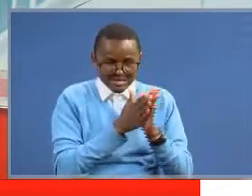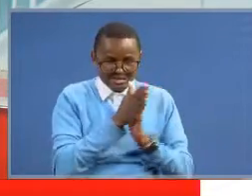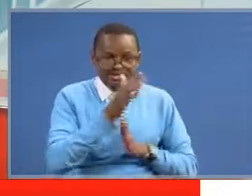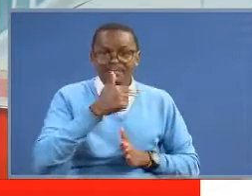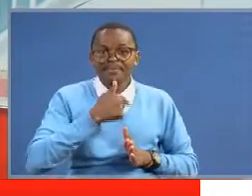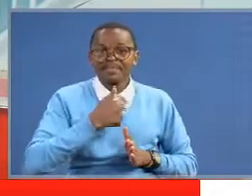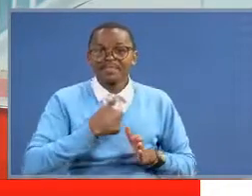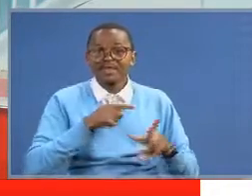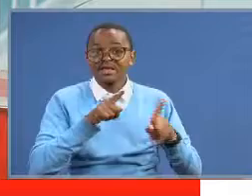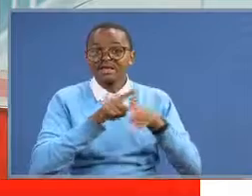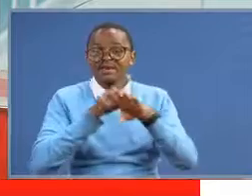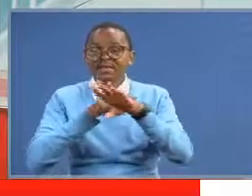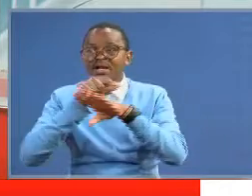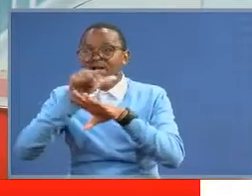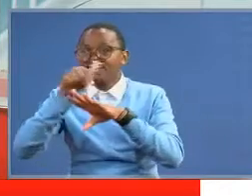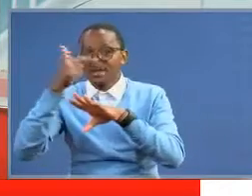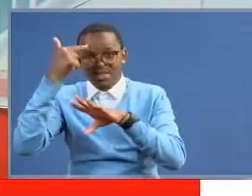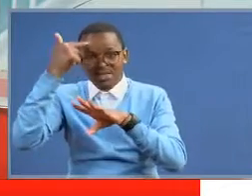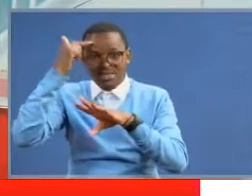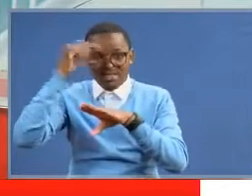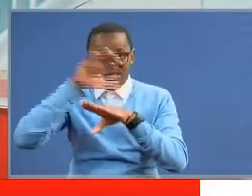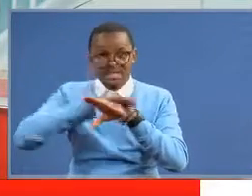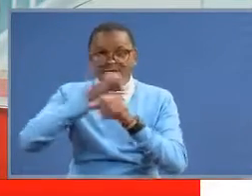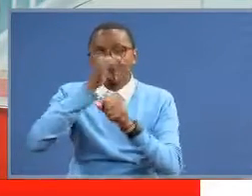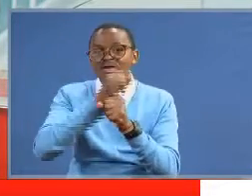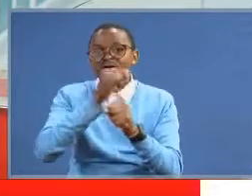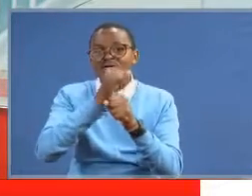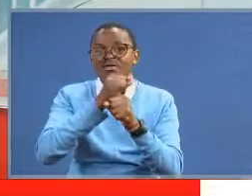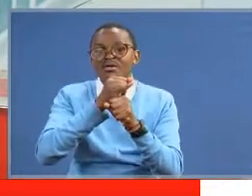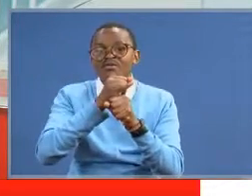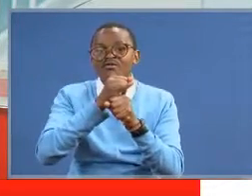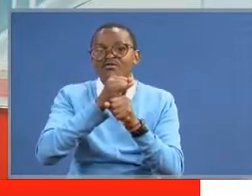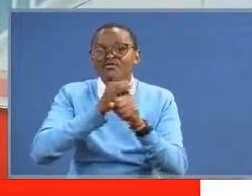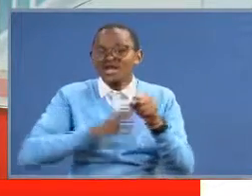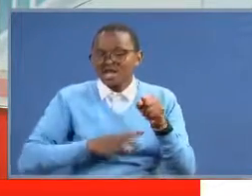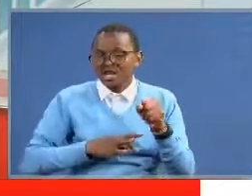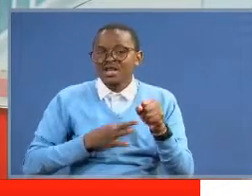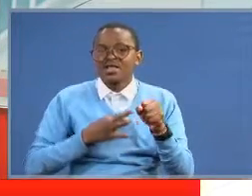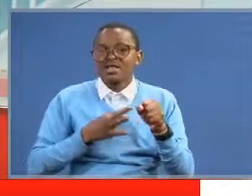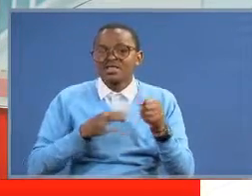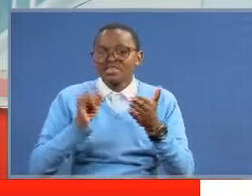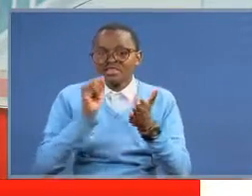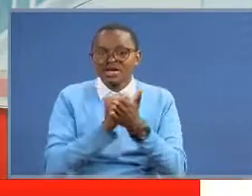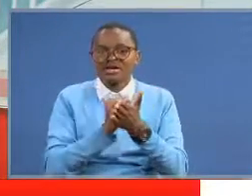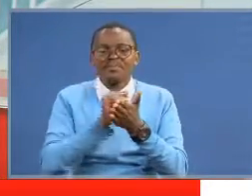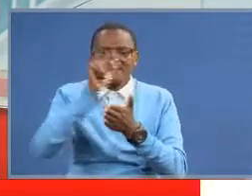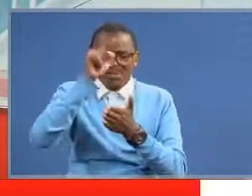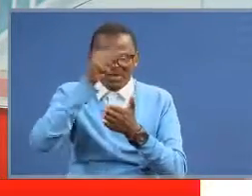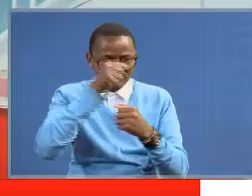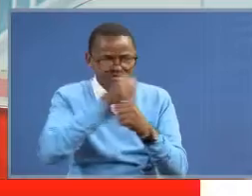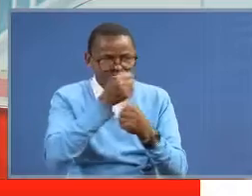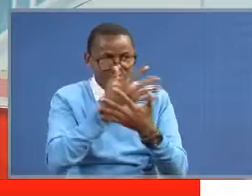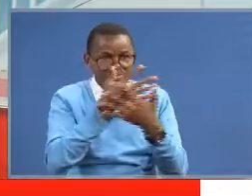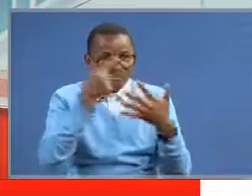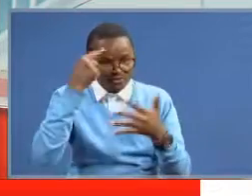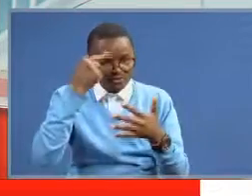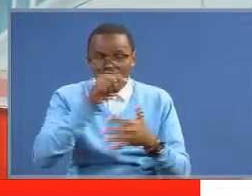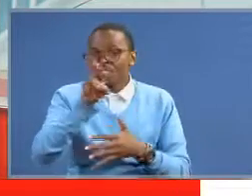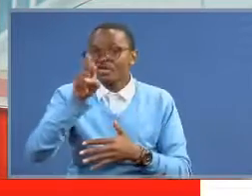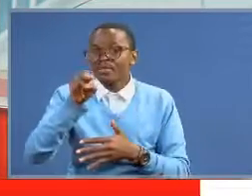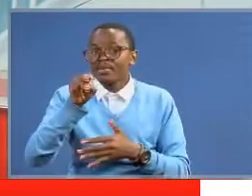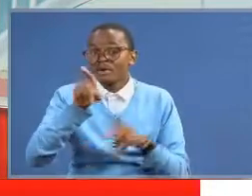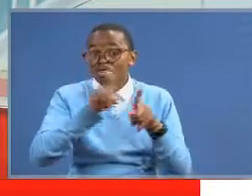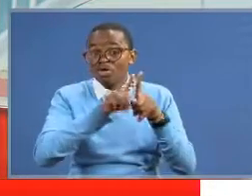me. Even at some point, I don't even think of getting a job. I just feel that I really need to do something for them so that